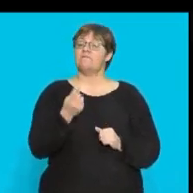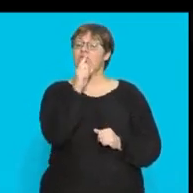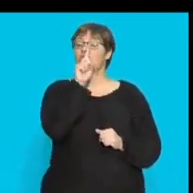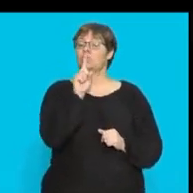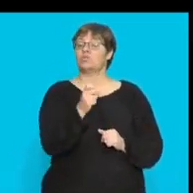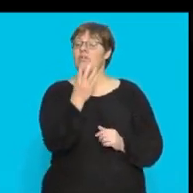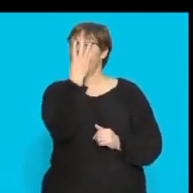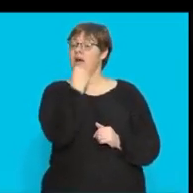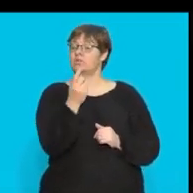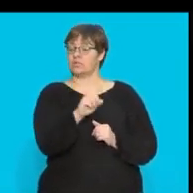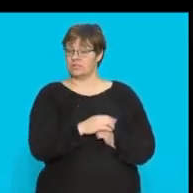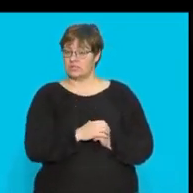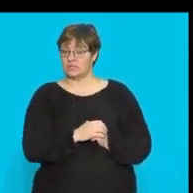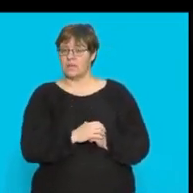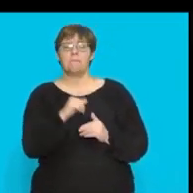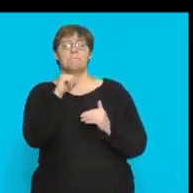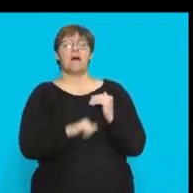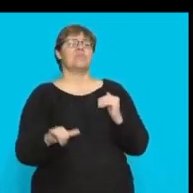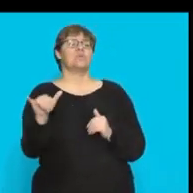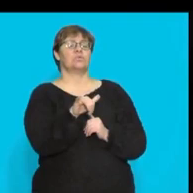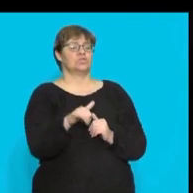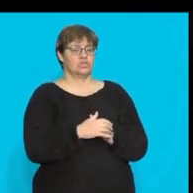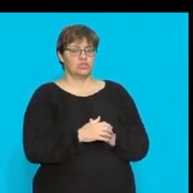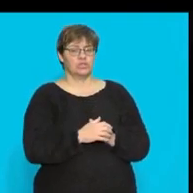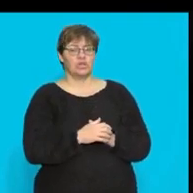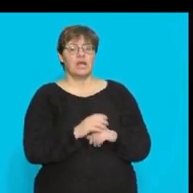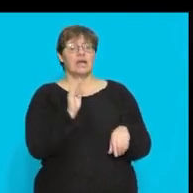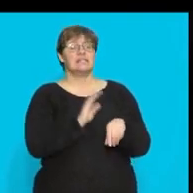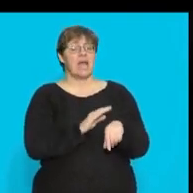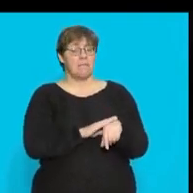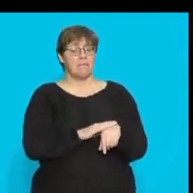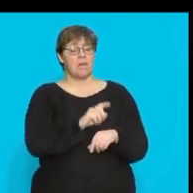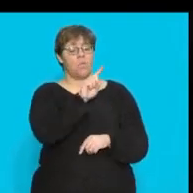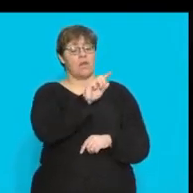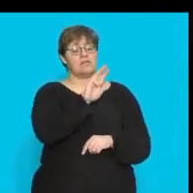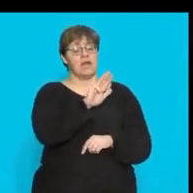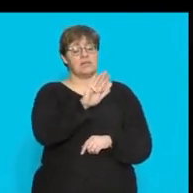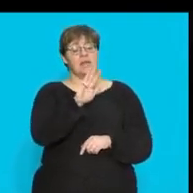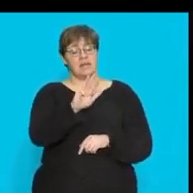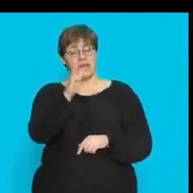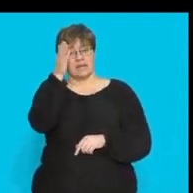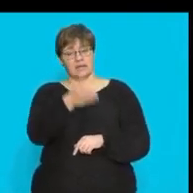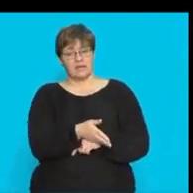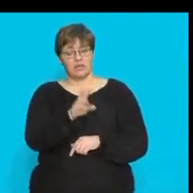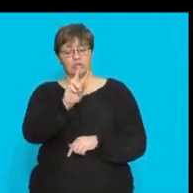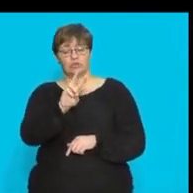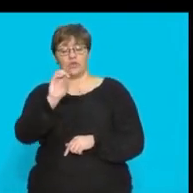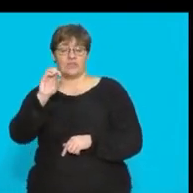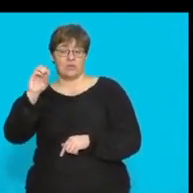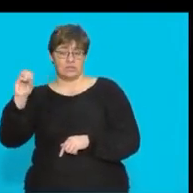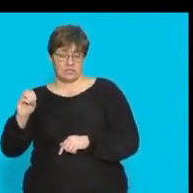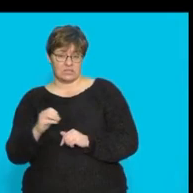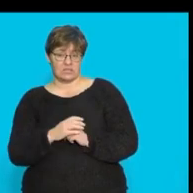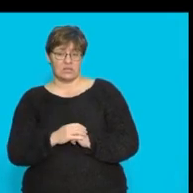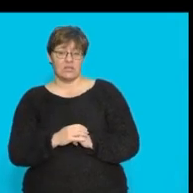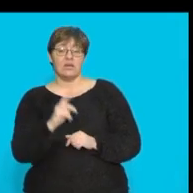asked us, in which month? So that's important. So we need to know a month, January, February, March, April, etc. And